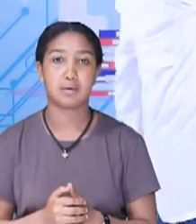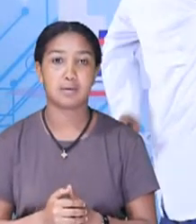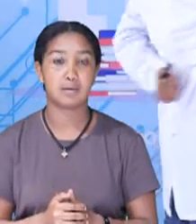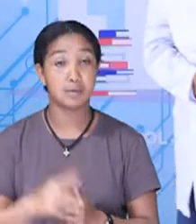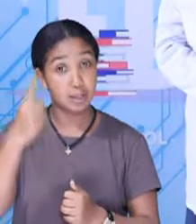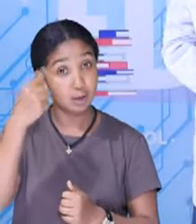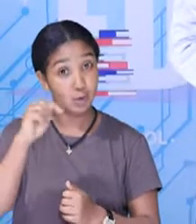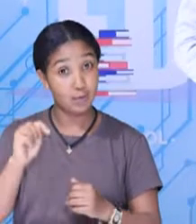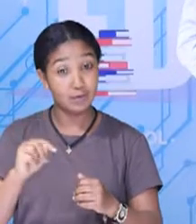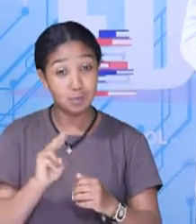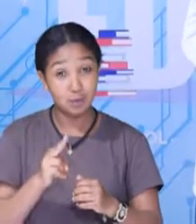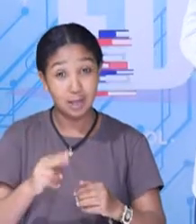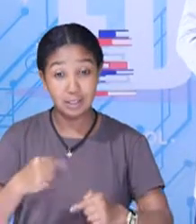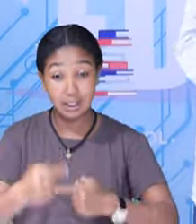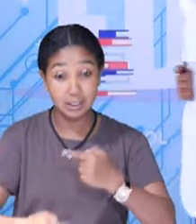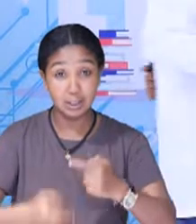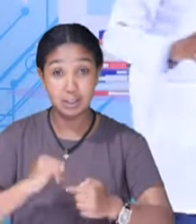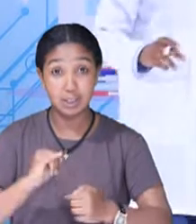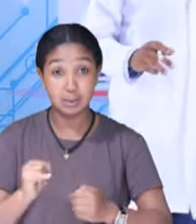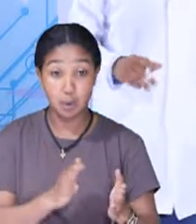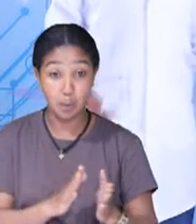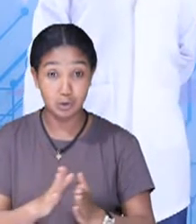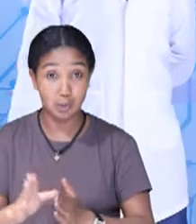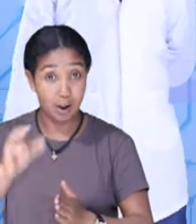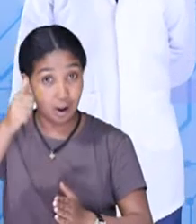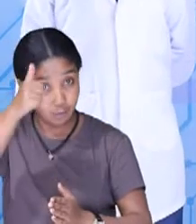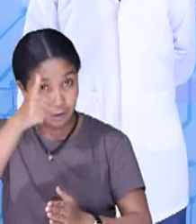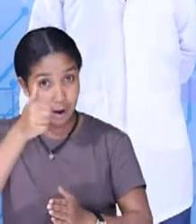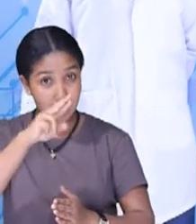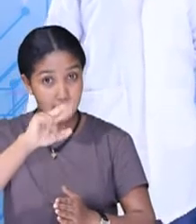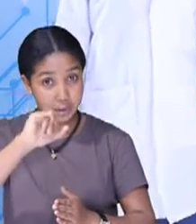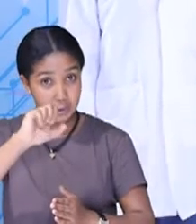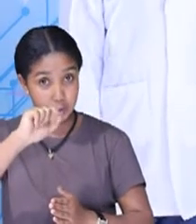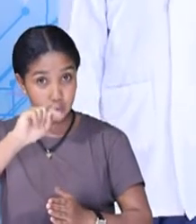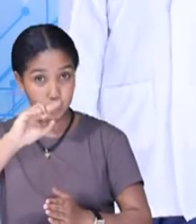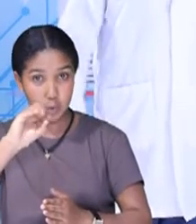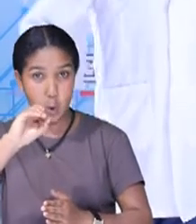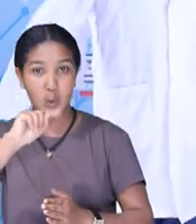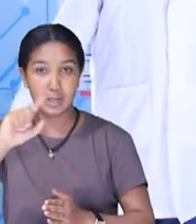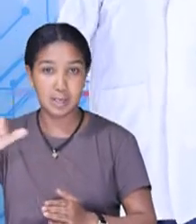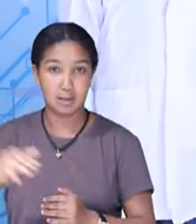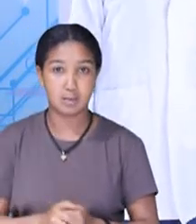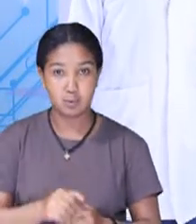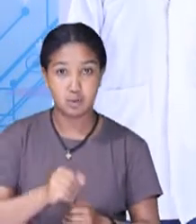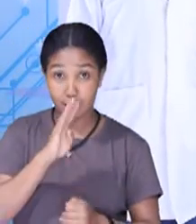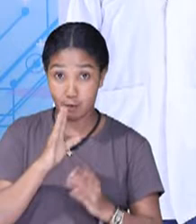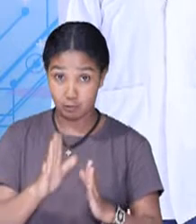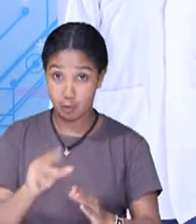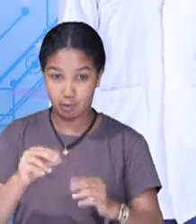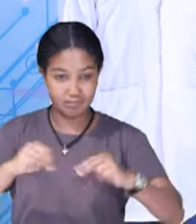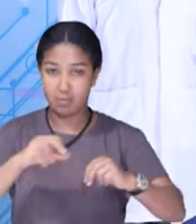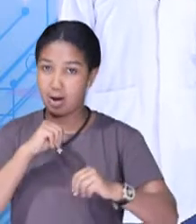The theory of spontaneous generation is proposed by Aristotle, who is a philosopher, not